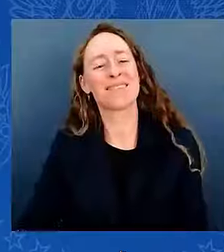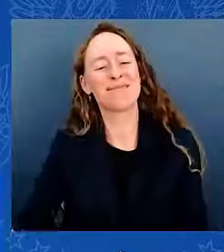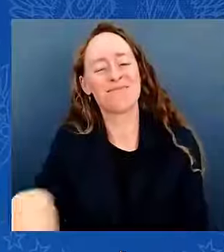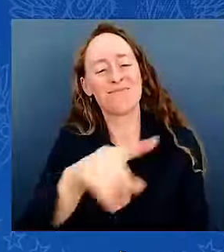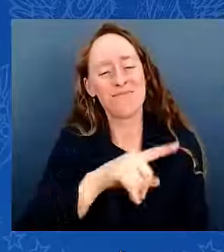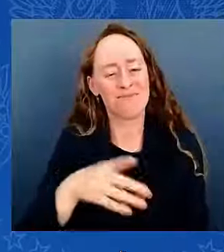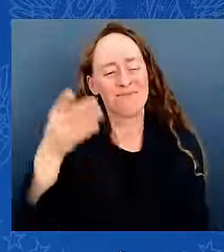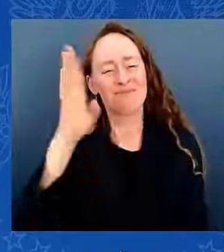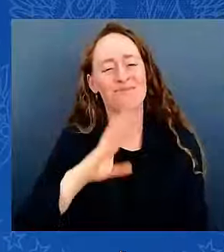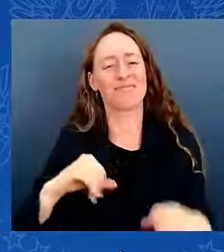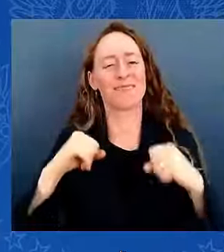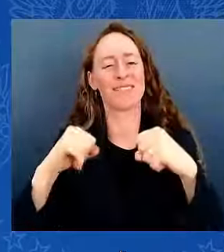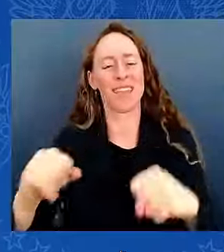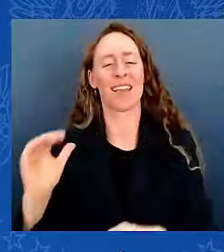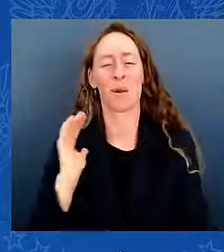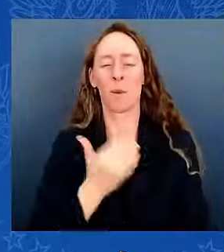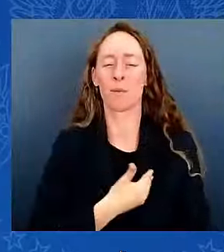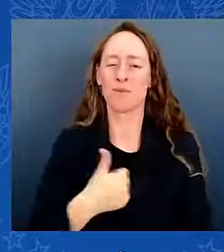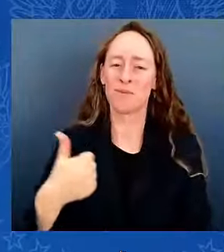Thank you.